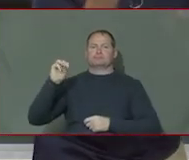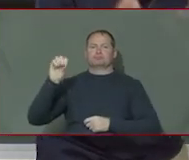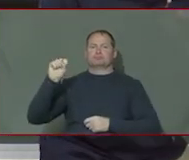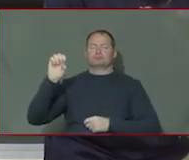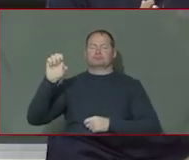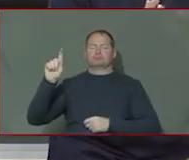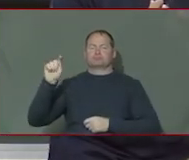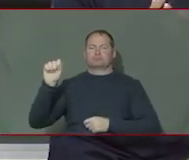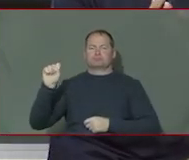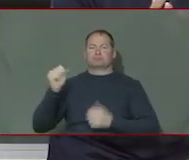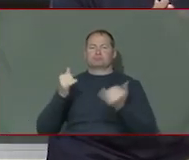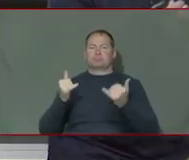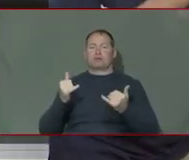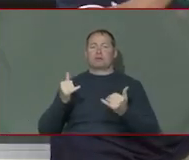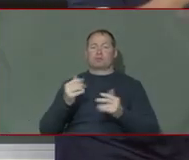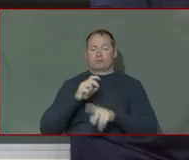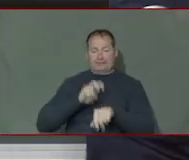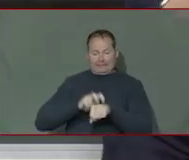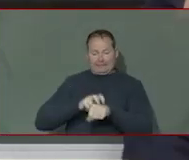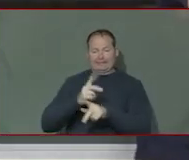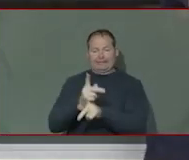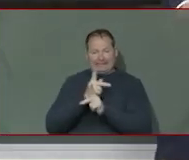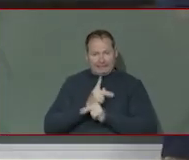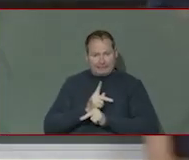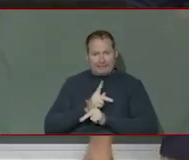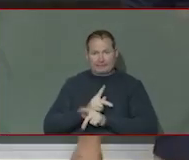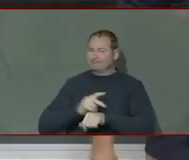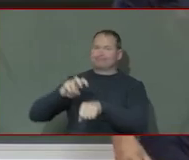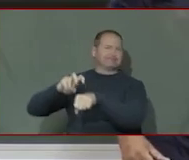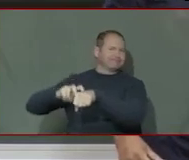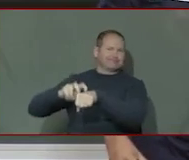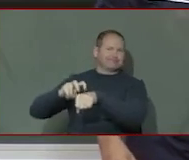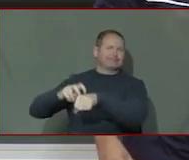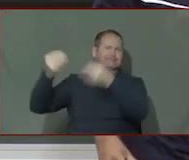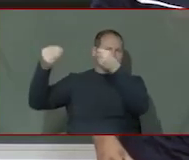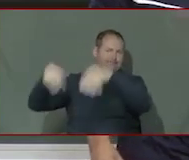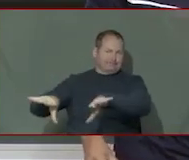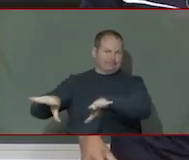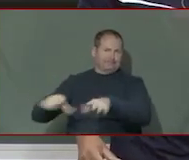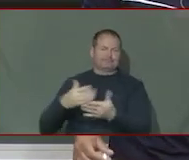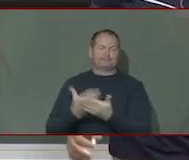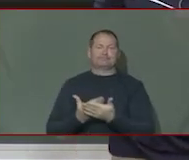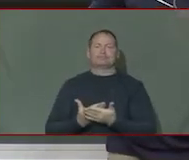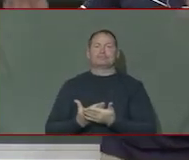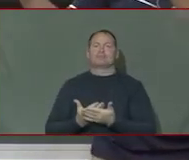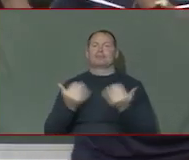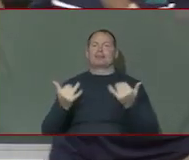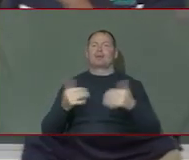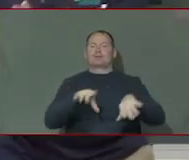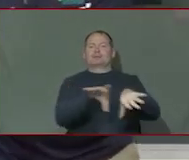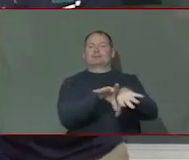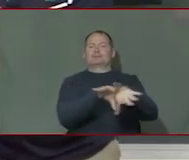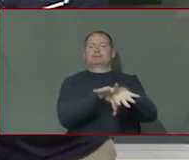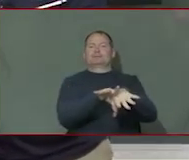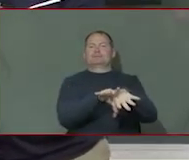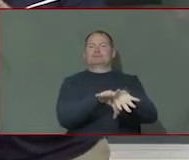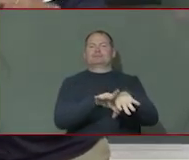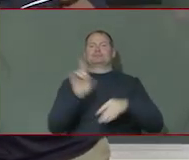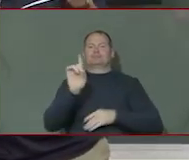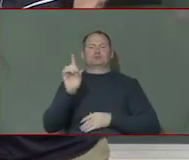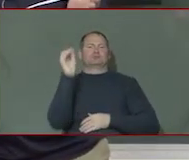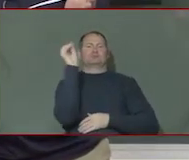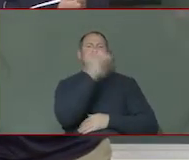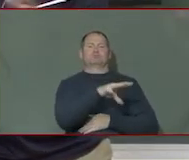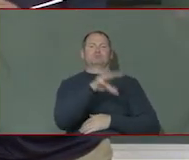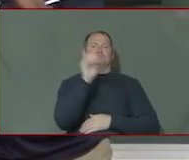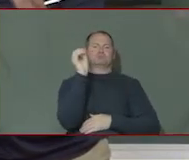keeping back what we need and releasing what we don't want. It's like a dustbin. What do you put in a dustbin? Let's say